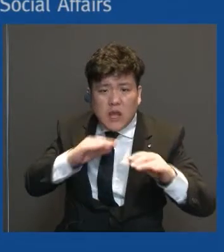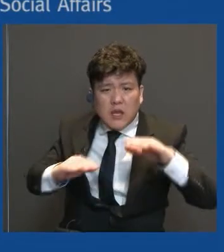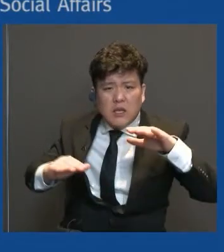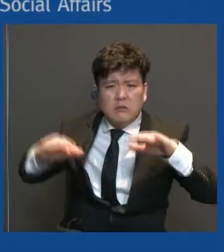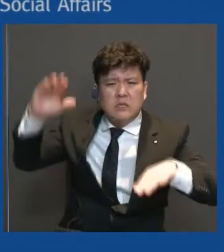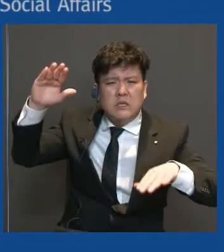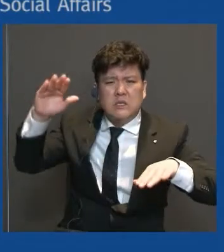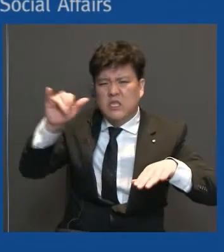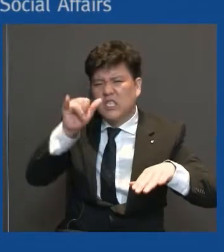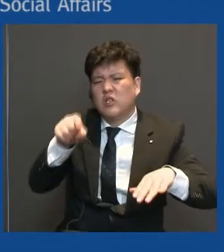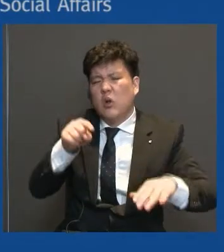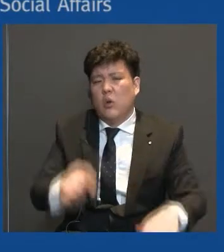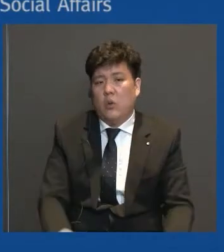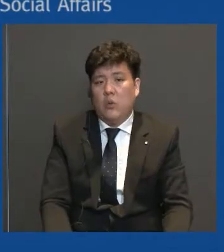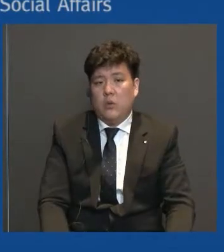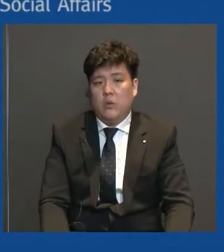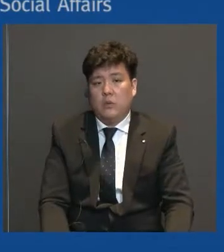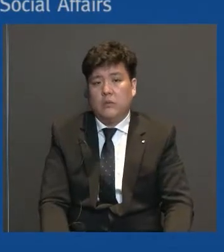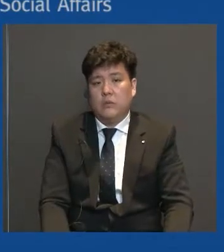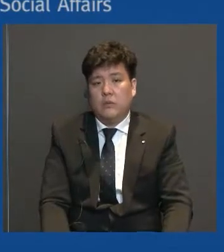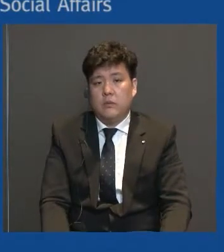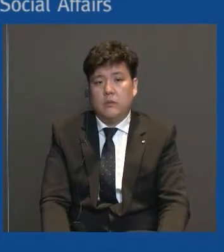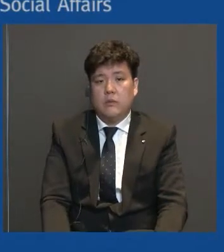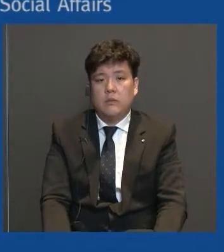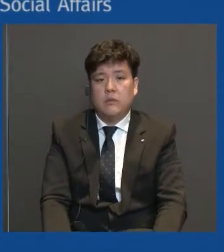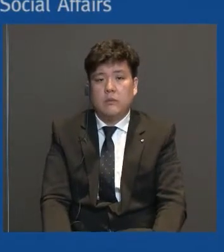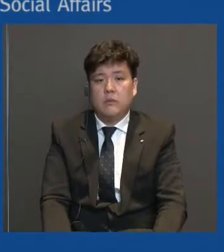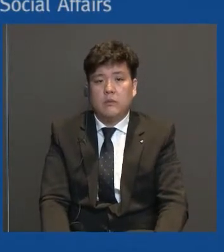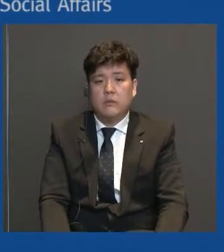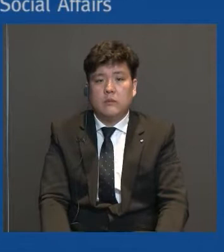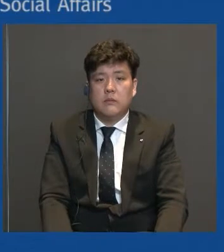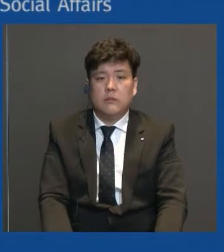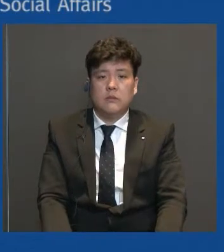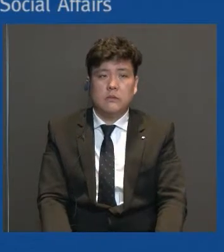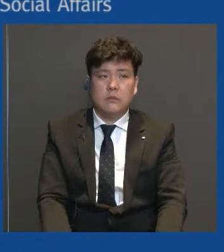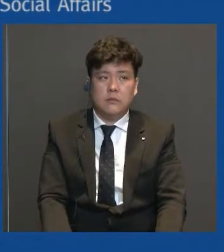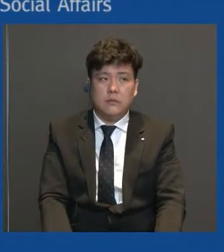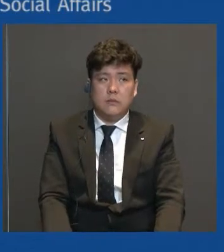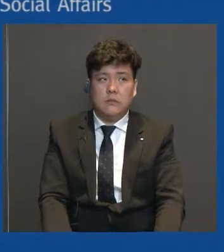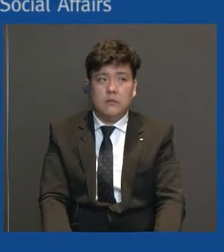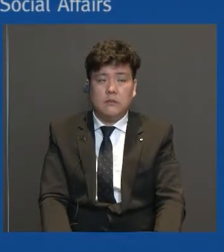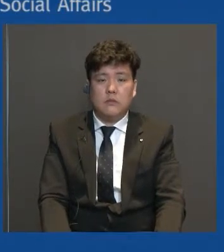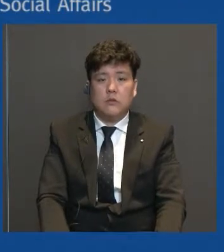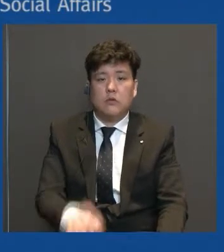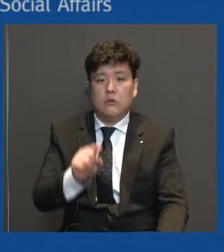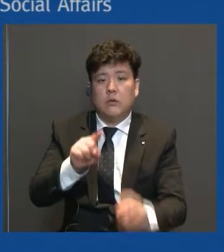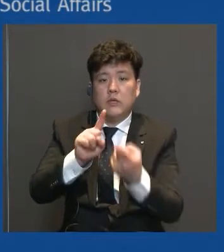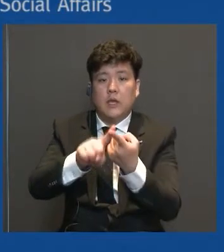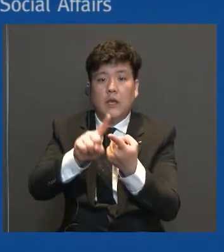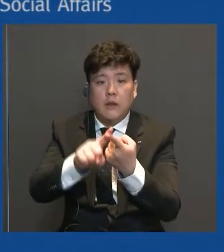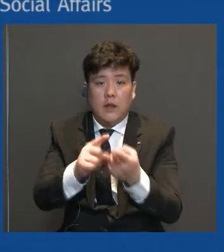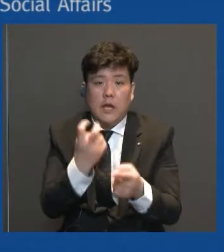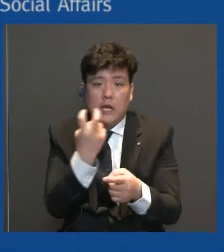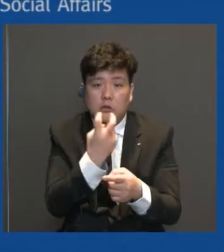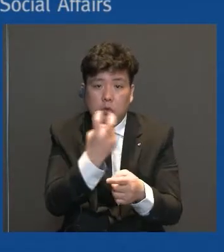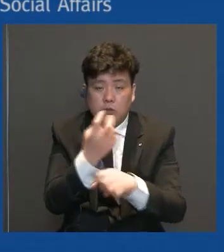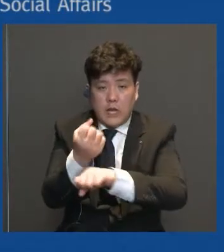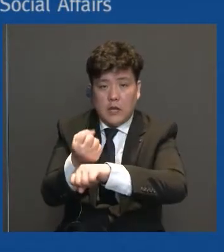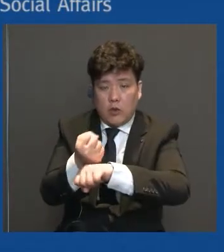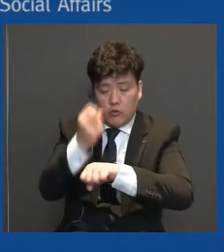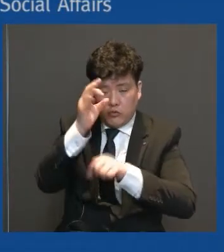conducted past year, more than half of younger people perceive that they have fewer